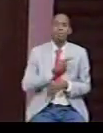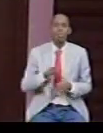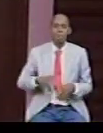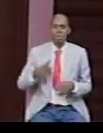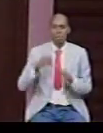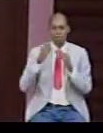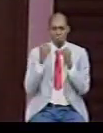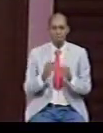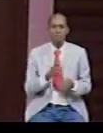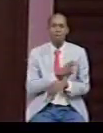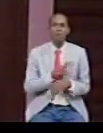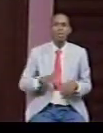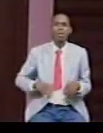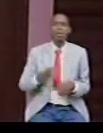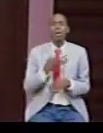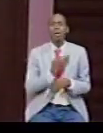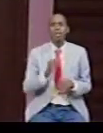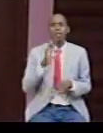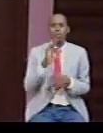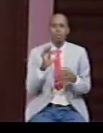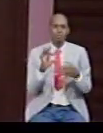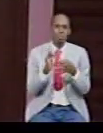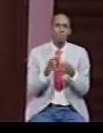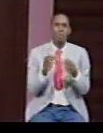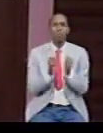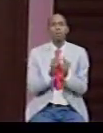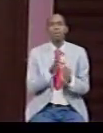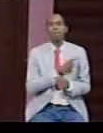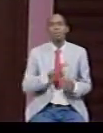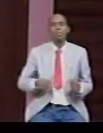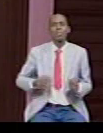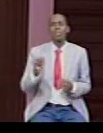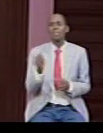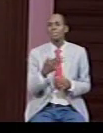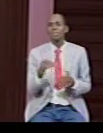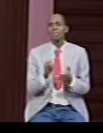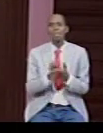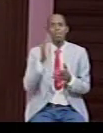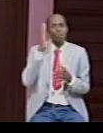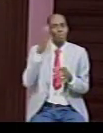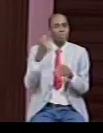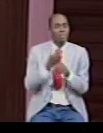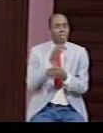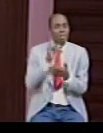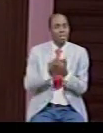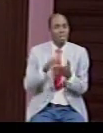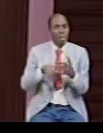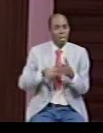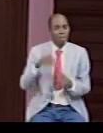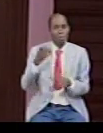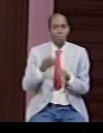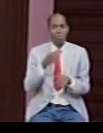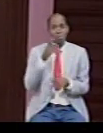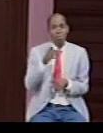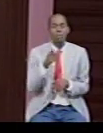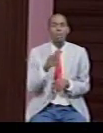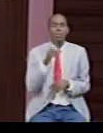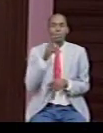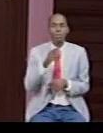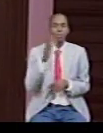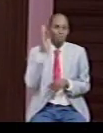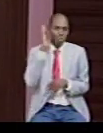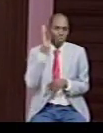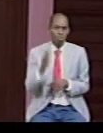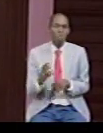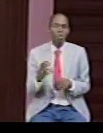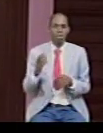of Christ, and your connection with Christ, anything that will take that away from you, you will count the